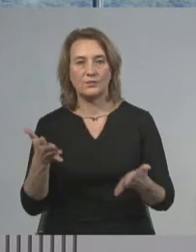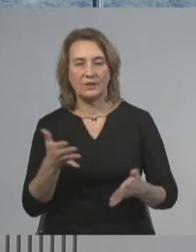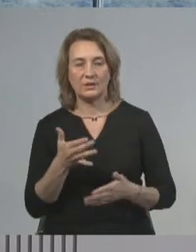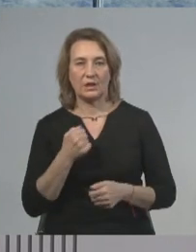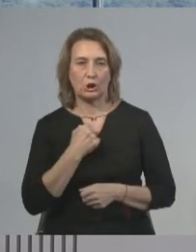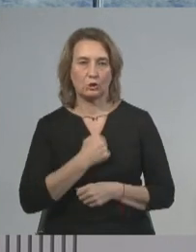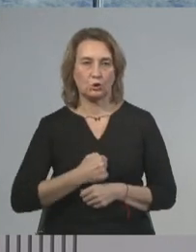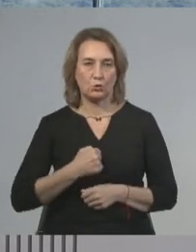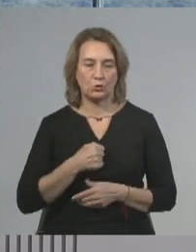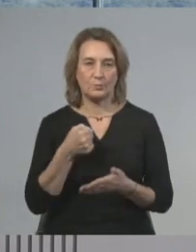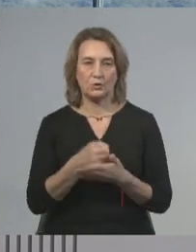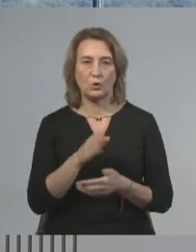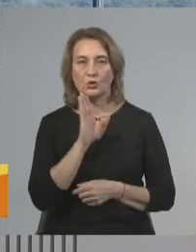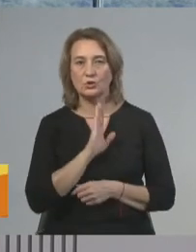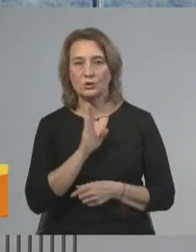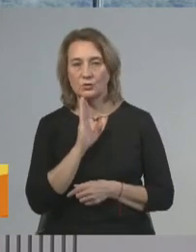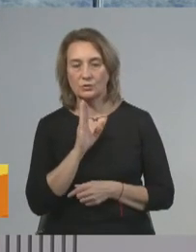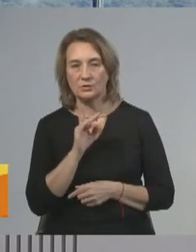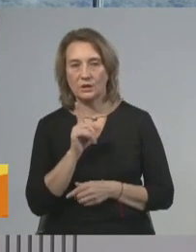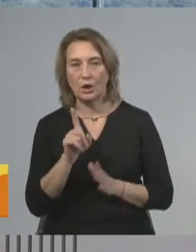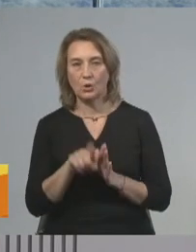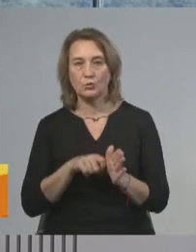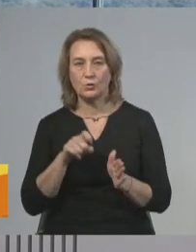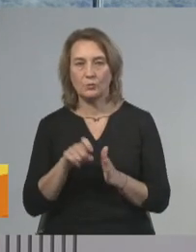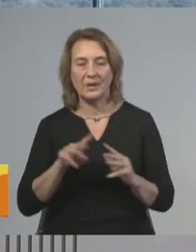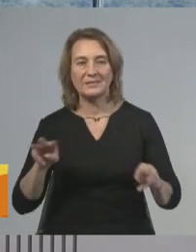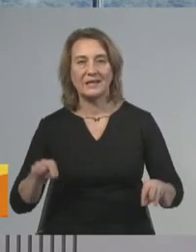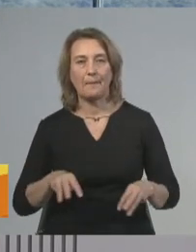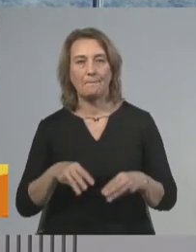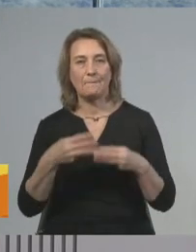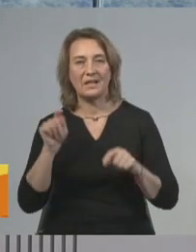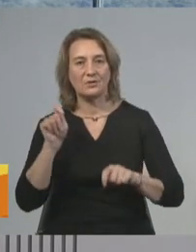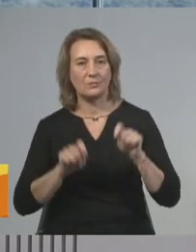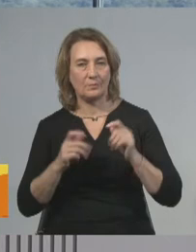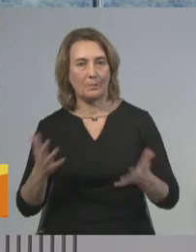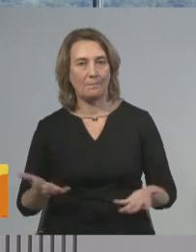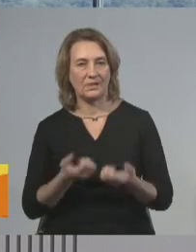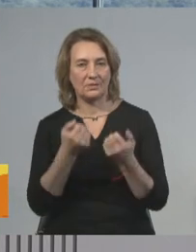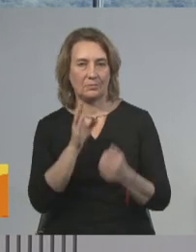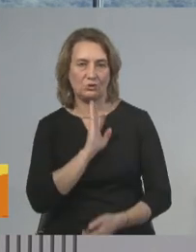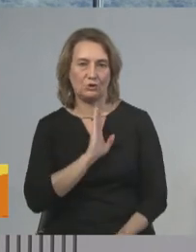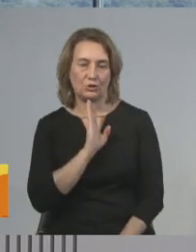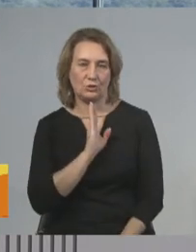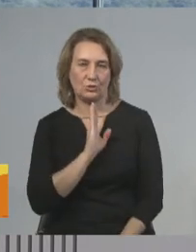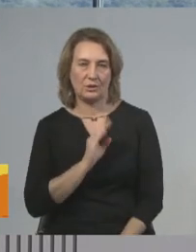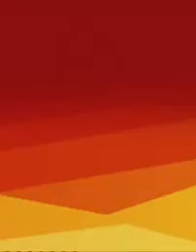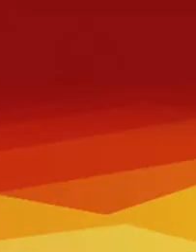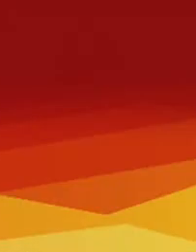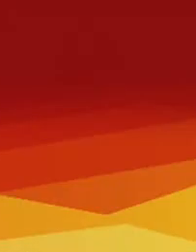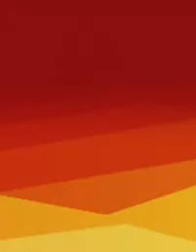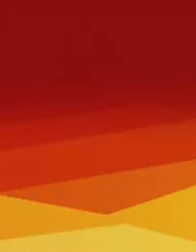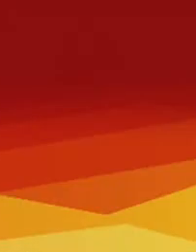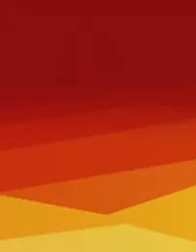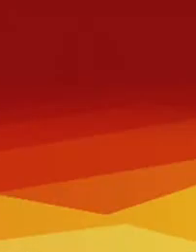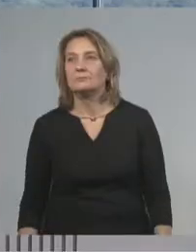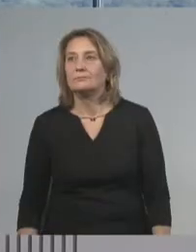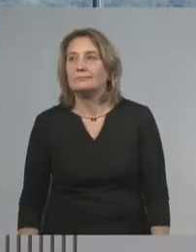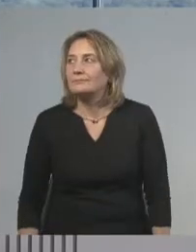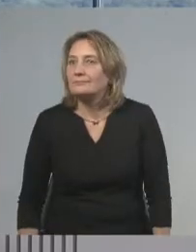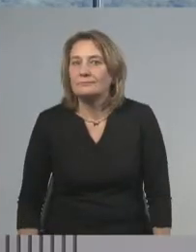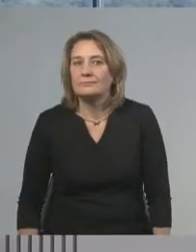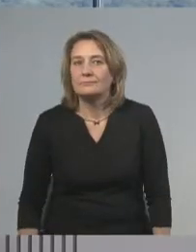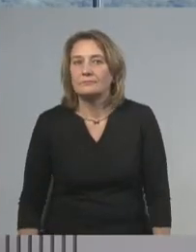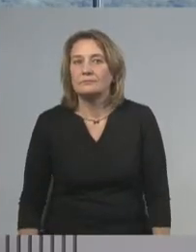journalism standards and guidelines of ethical reporting on violence against women and this event was supported by young women